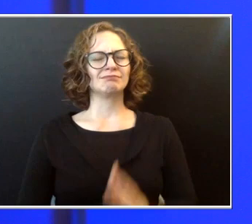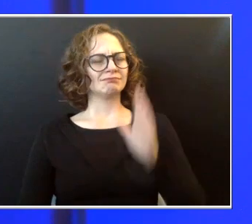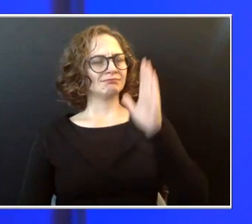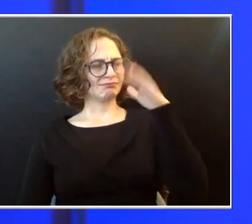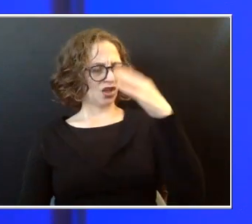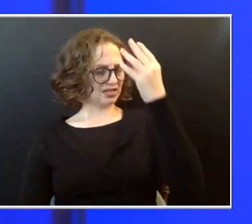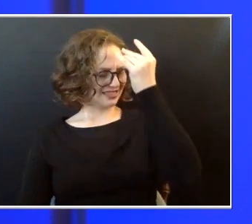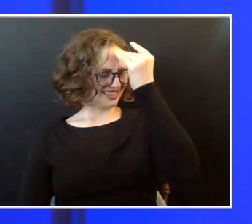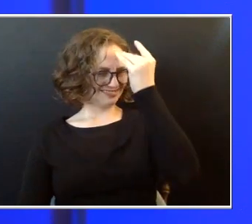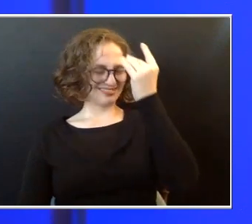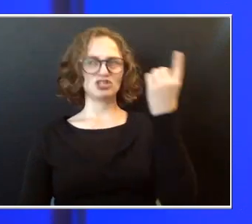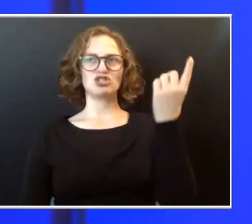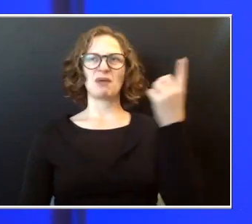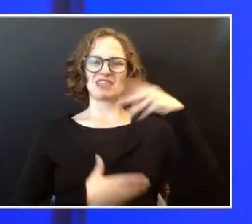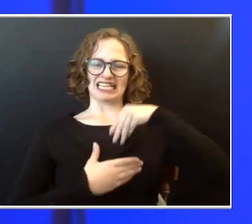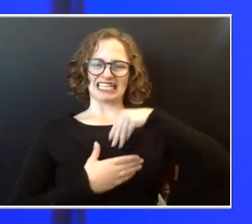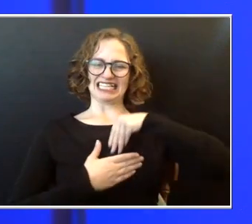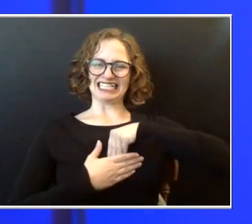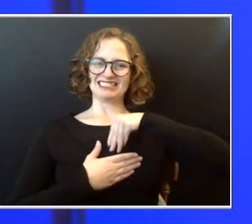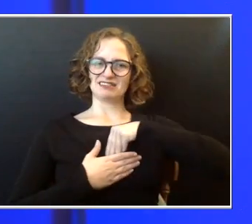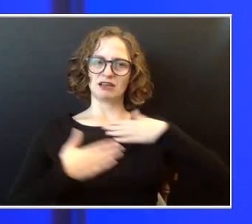inside of you that is